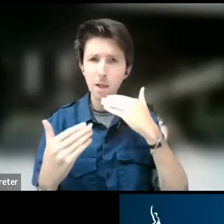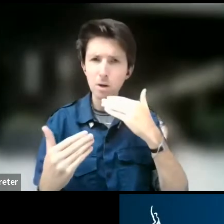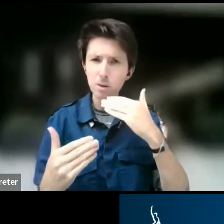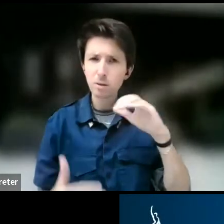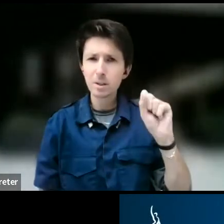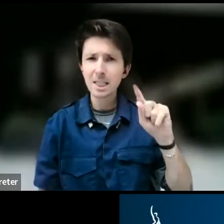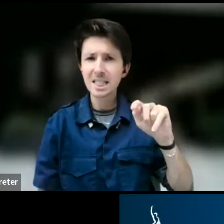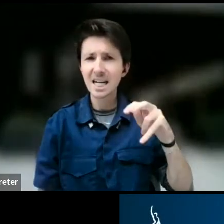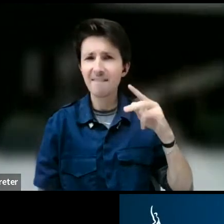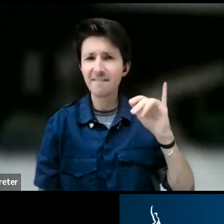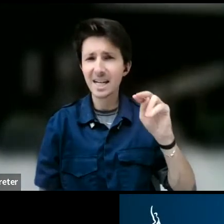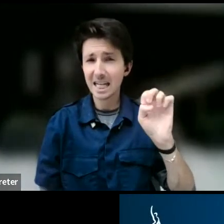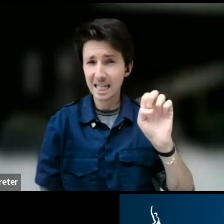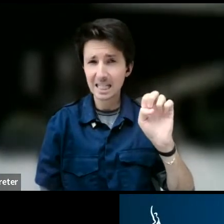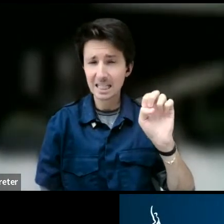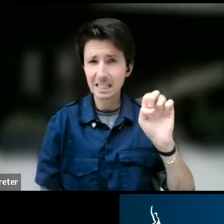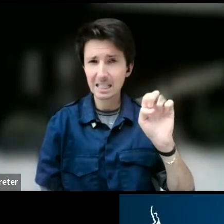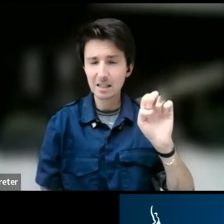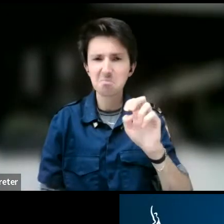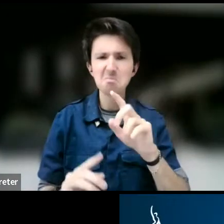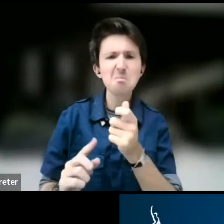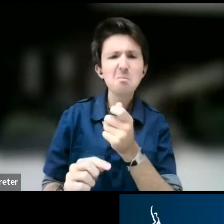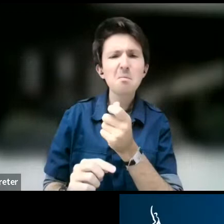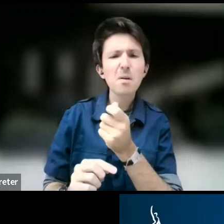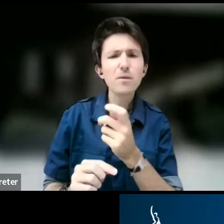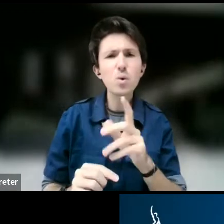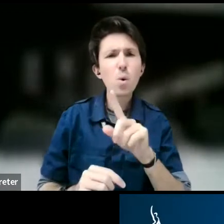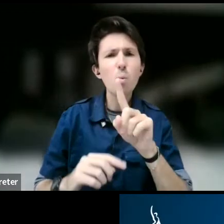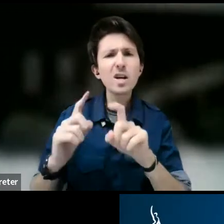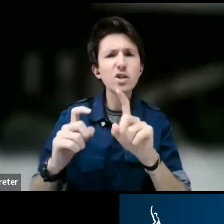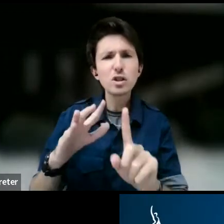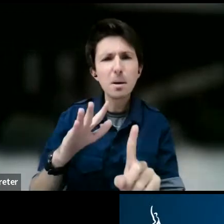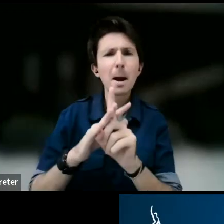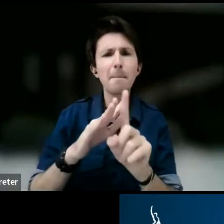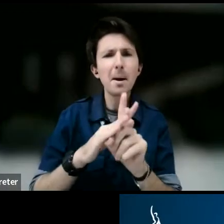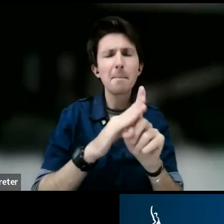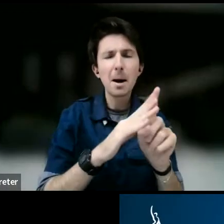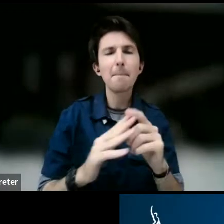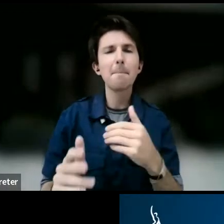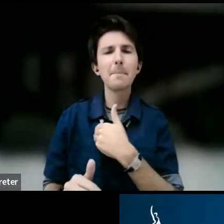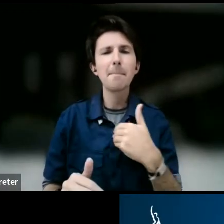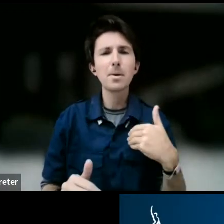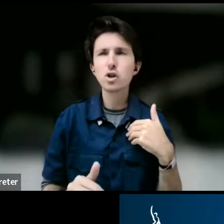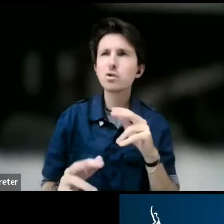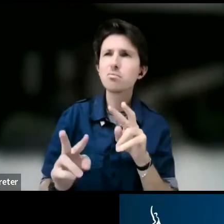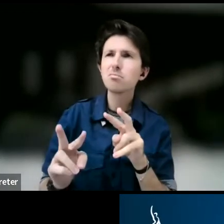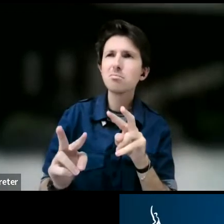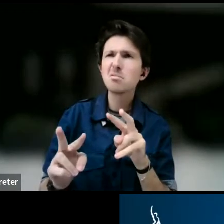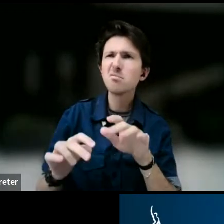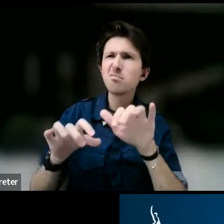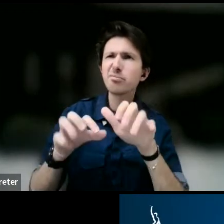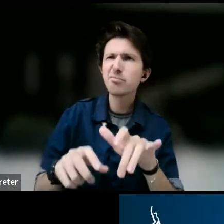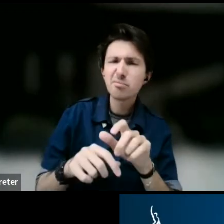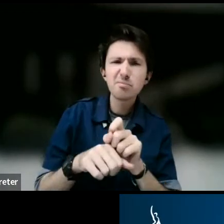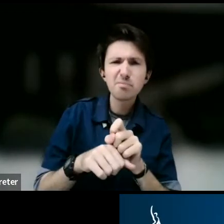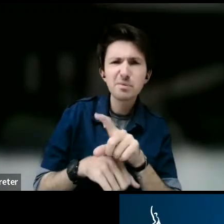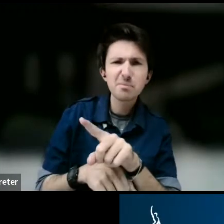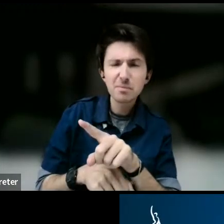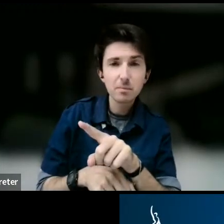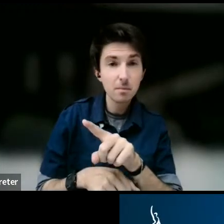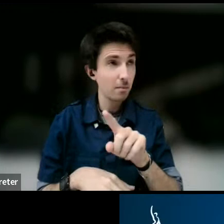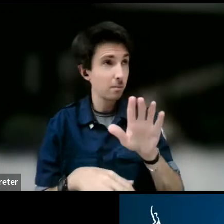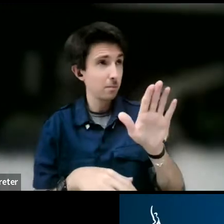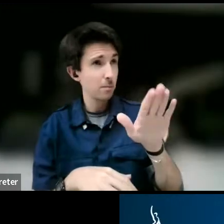you that we've gotten in from members. First question, is there a cap on time and or pay for costume fitting?